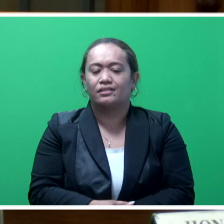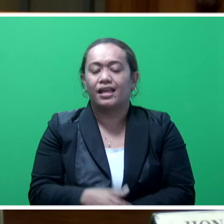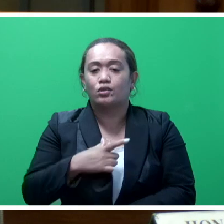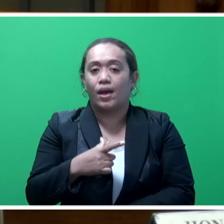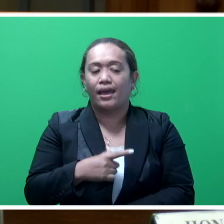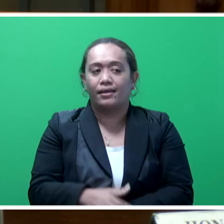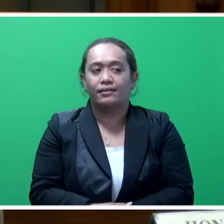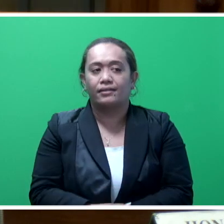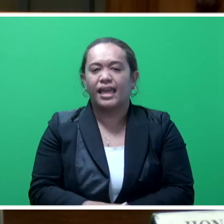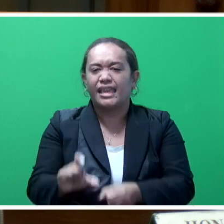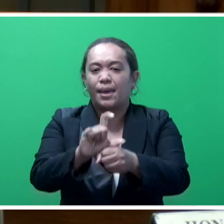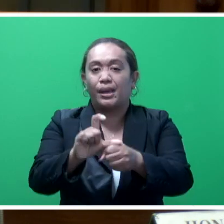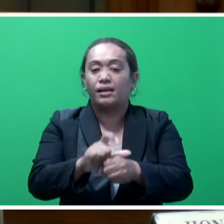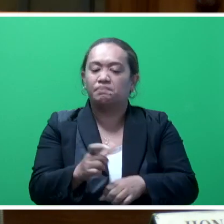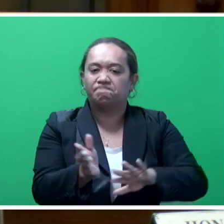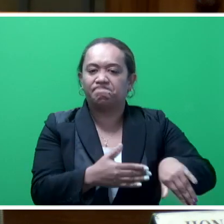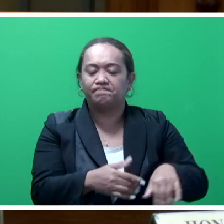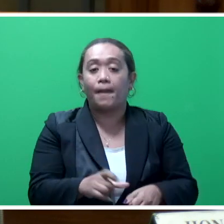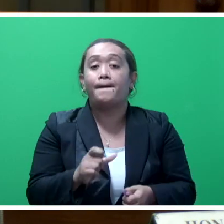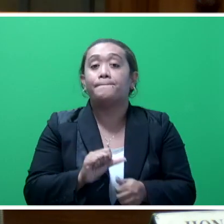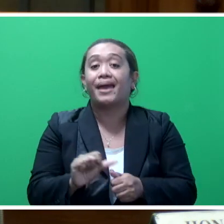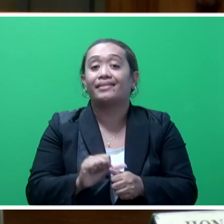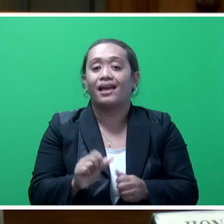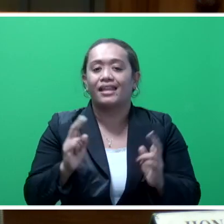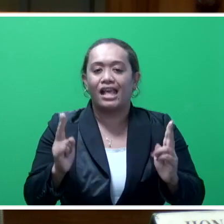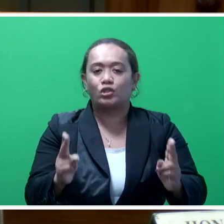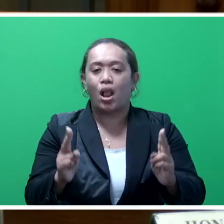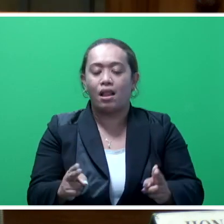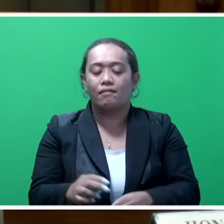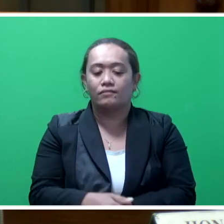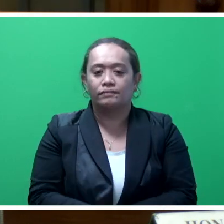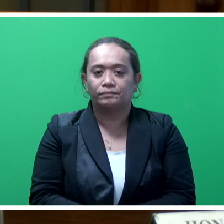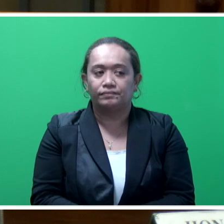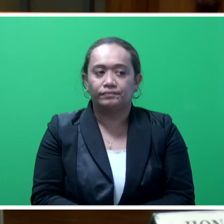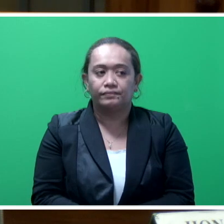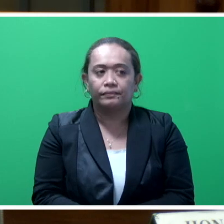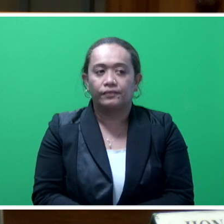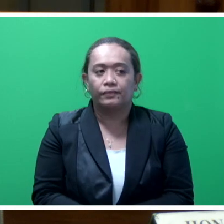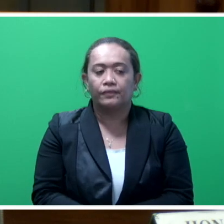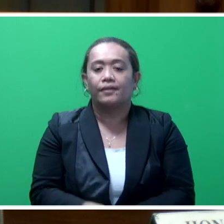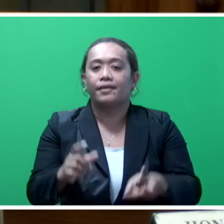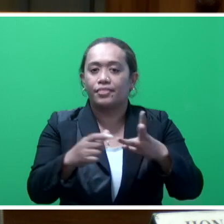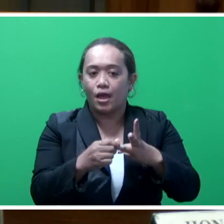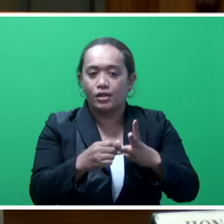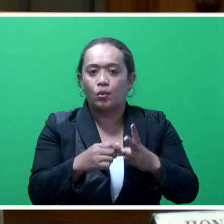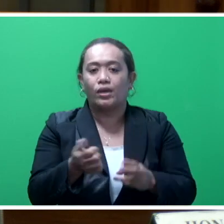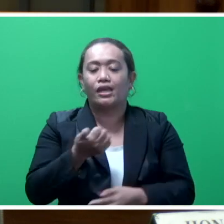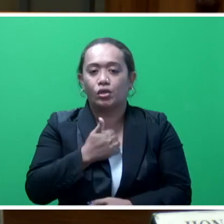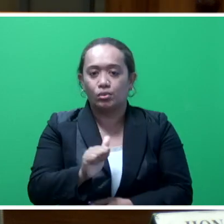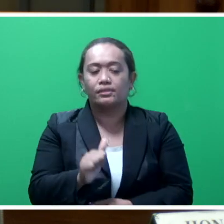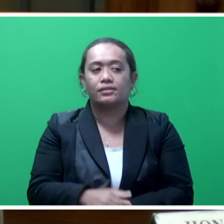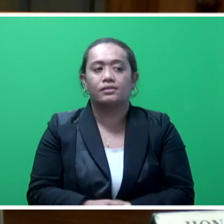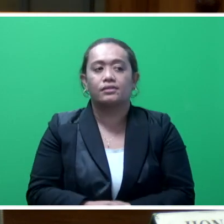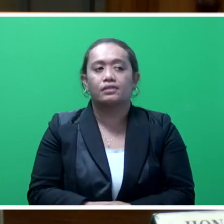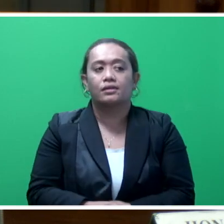not there. So Mr. Speaker said, thirdly, Mr. Speaker said, we are also developing organic fertilizer,